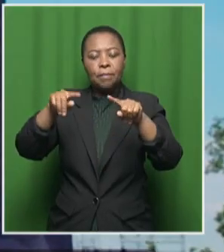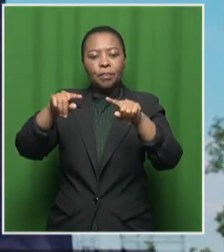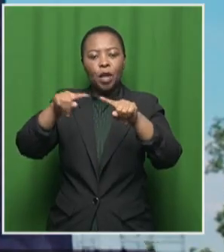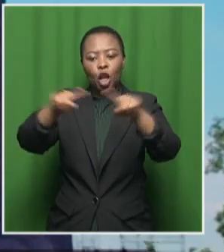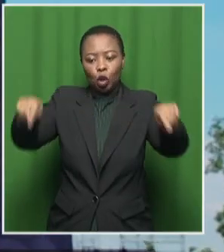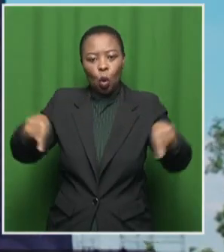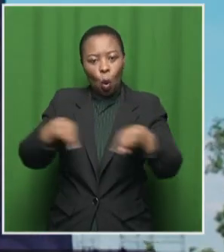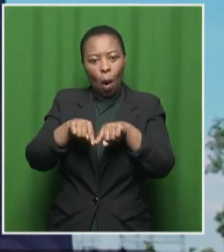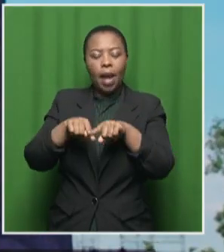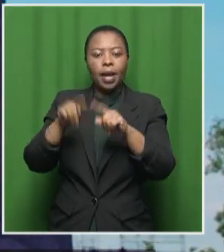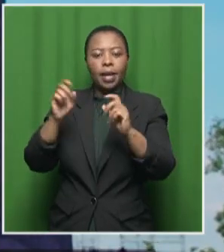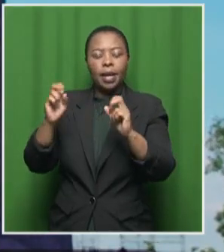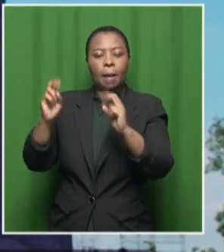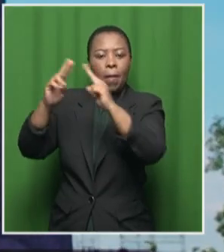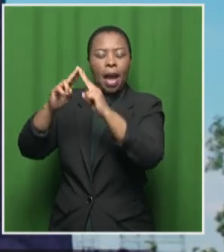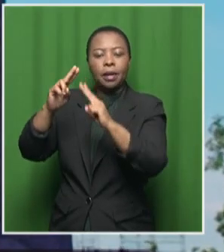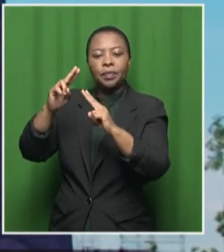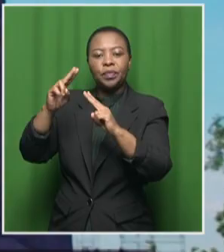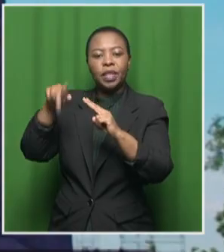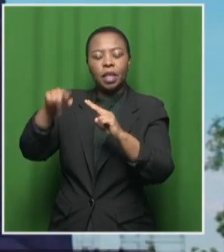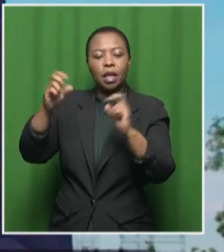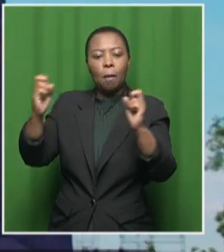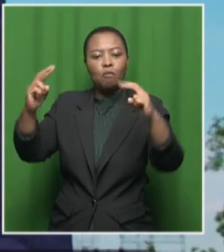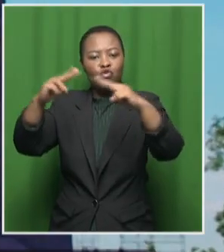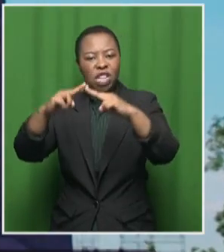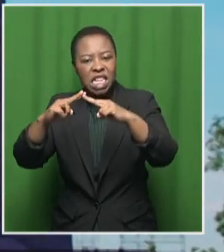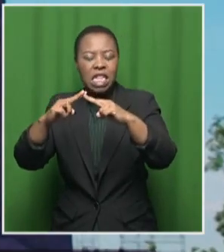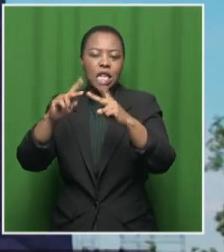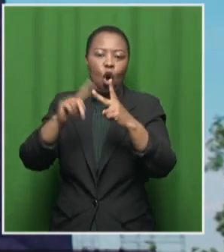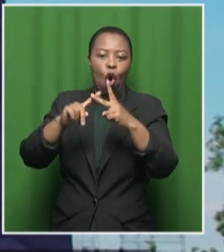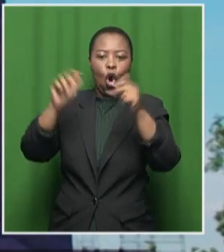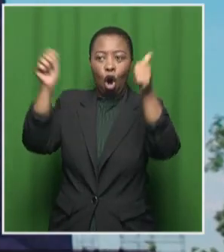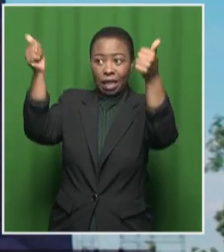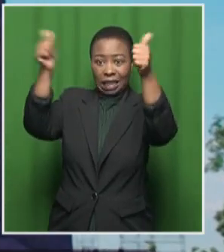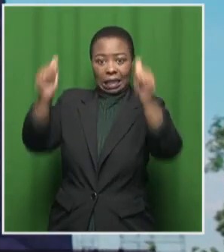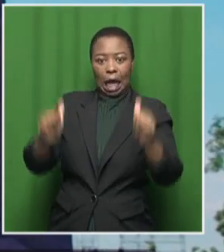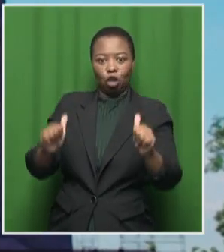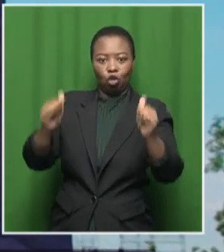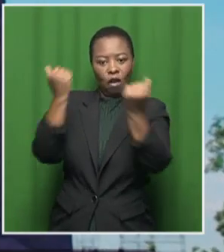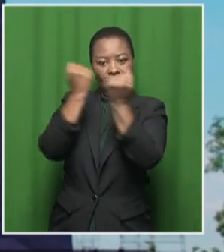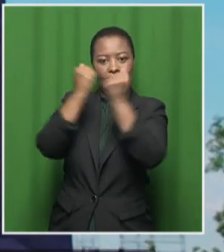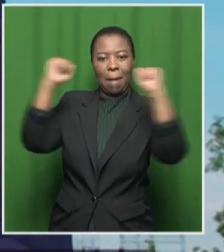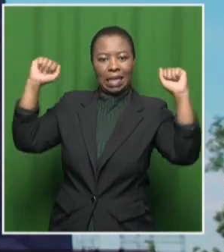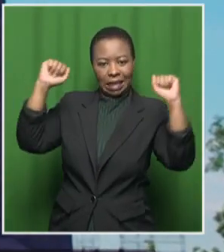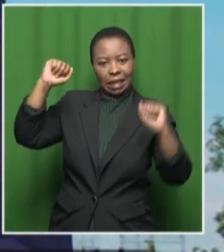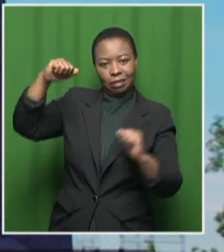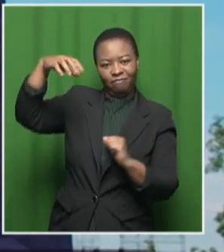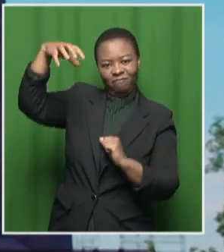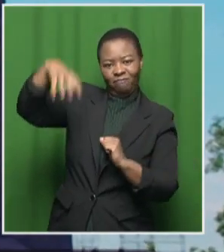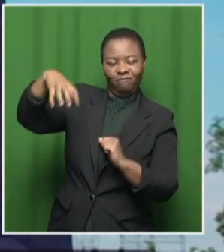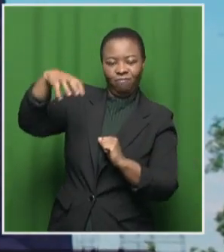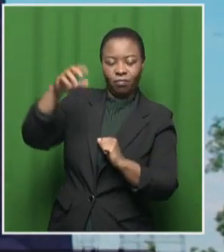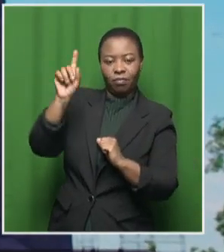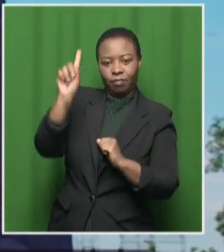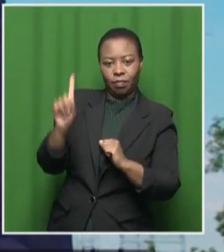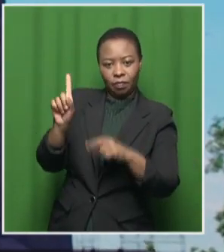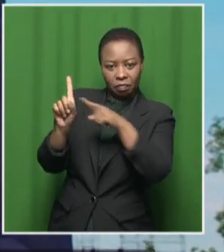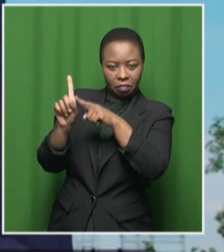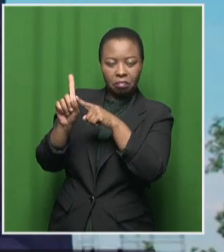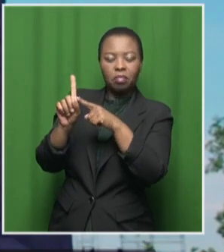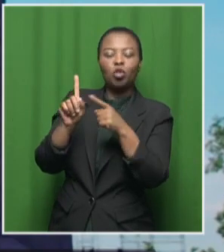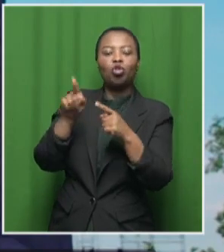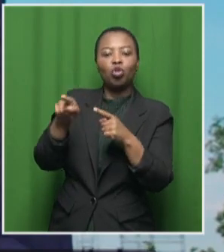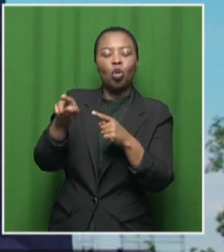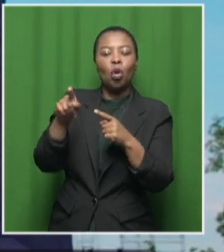Empire State Building, perhaps Brooklyn Bridge, or the Statue of Liberty behind me. A postage stamp size from afar, but in